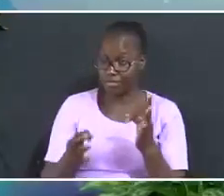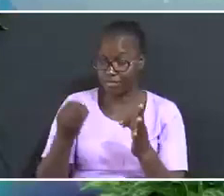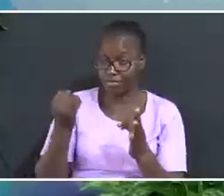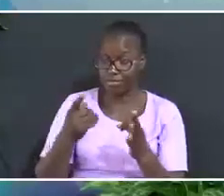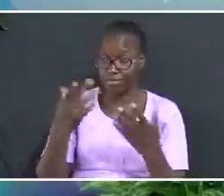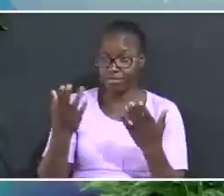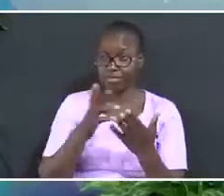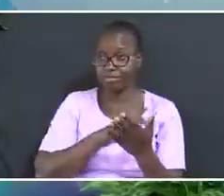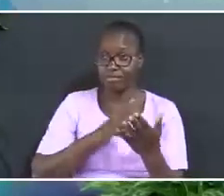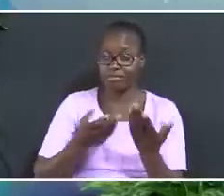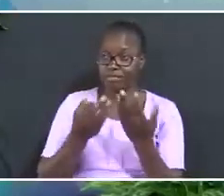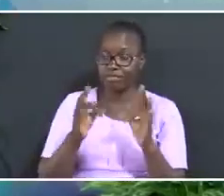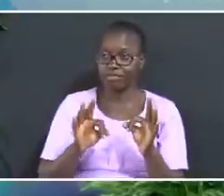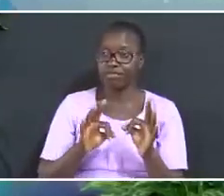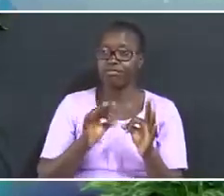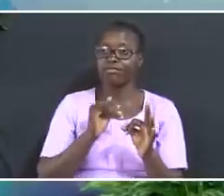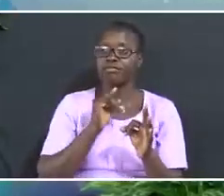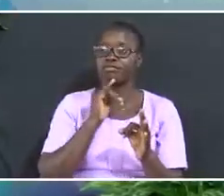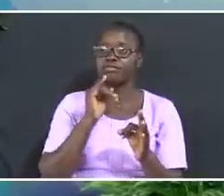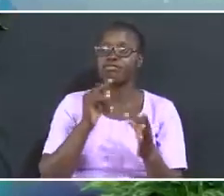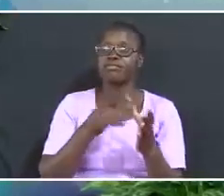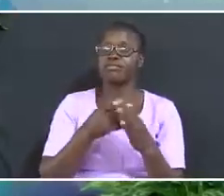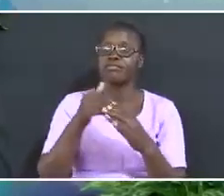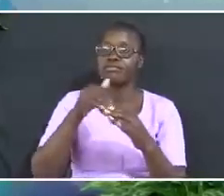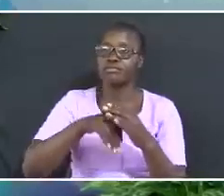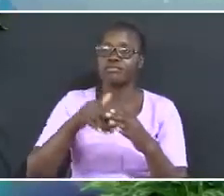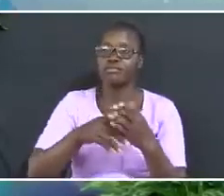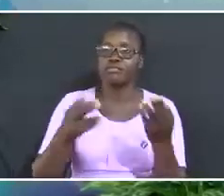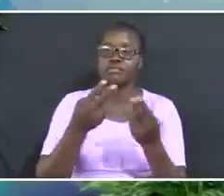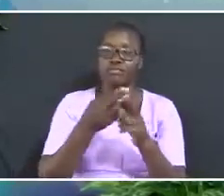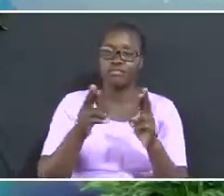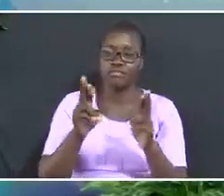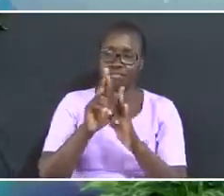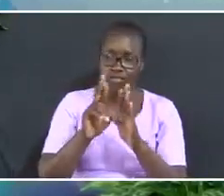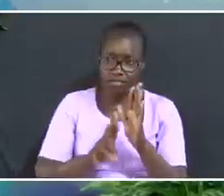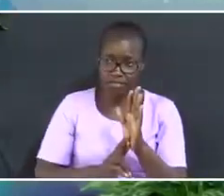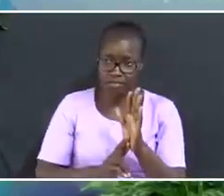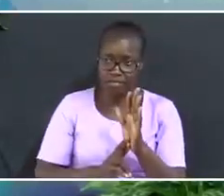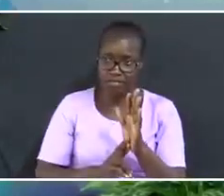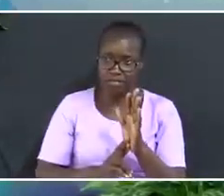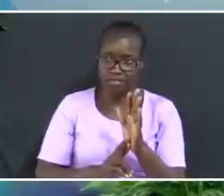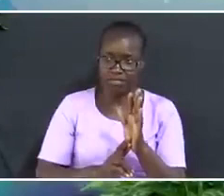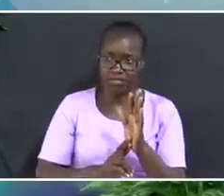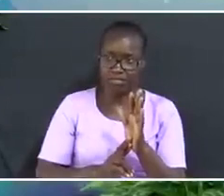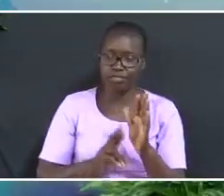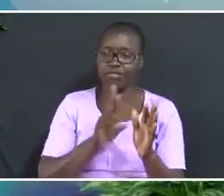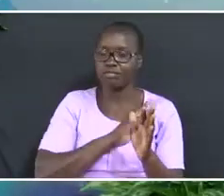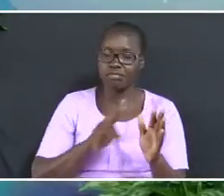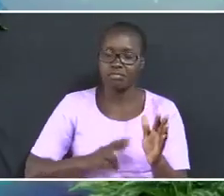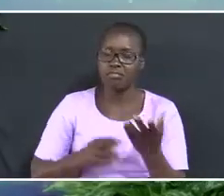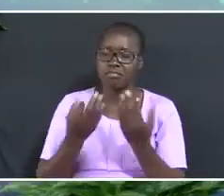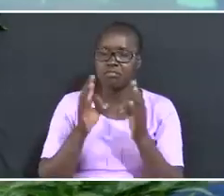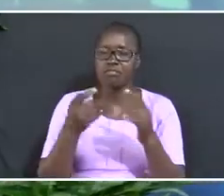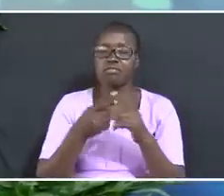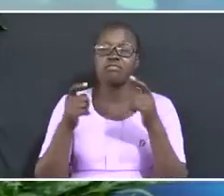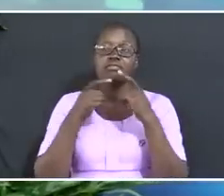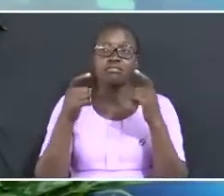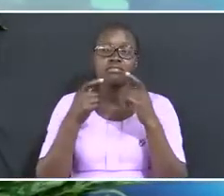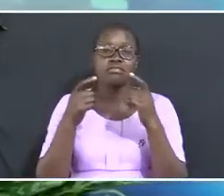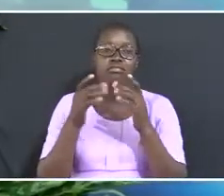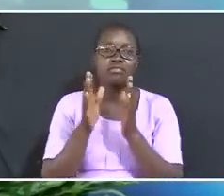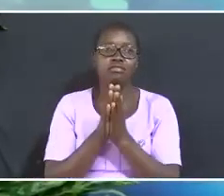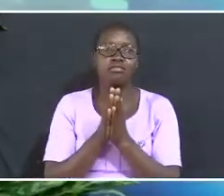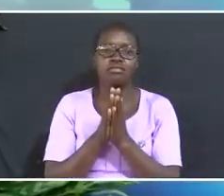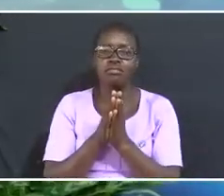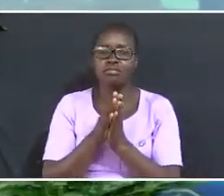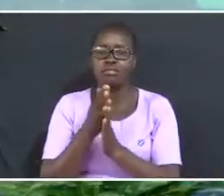religious freedom is, the internal religious freedom, the freedom from sin and its